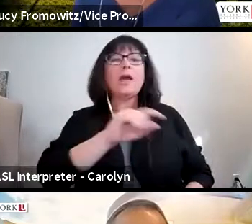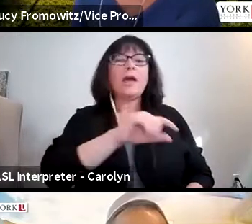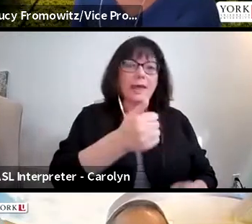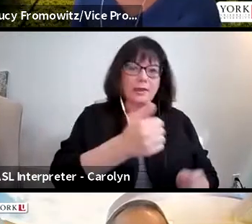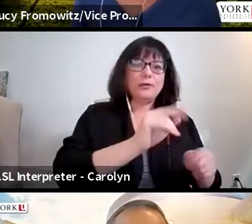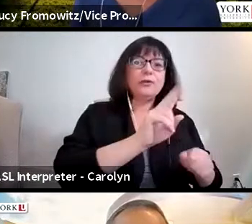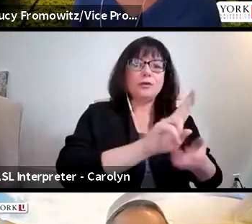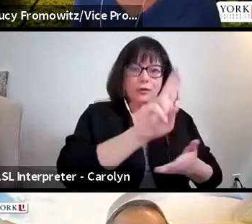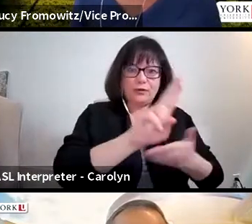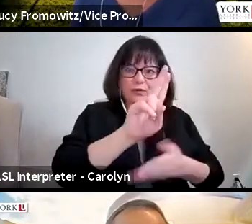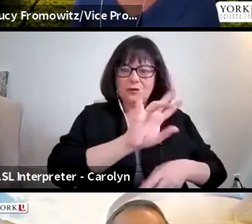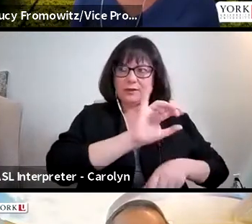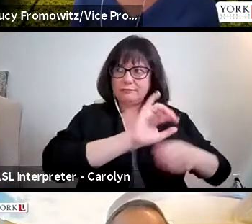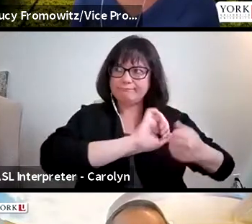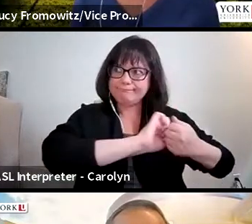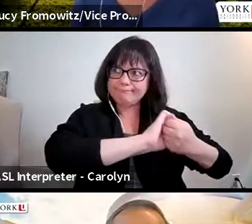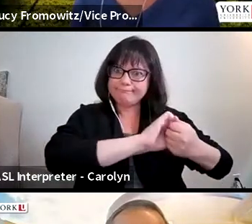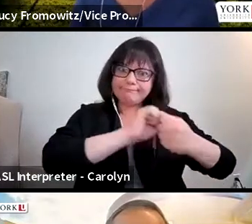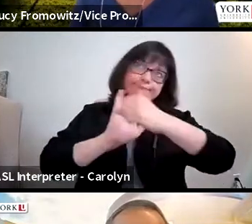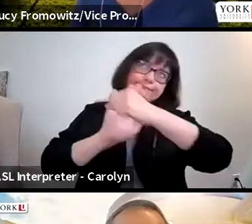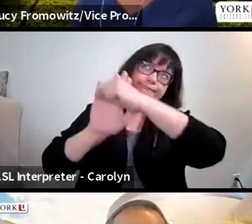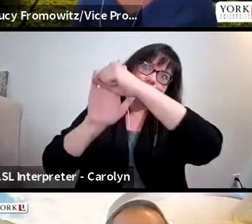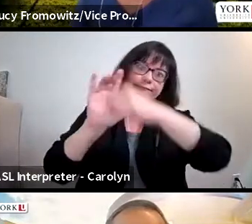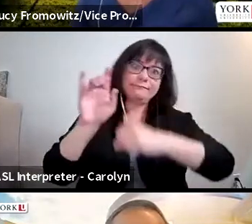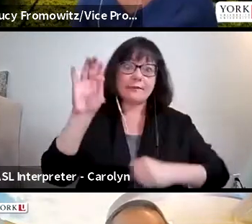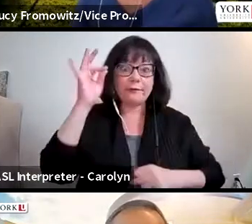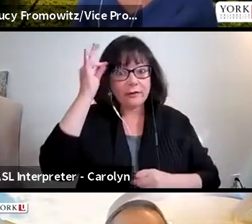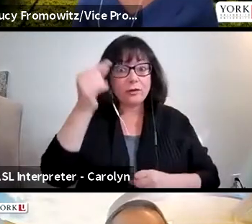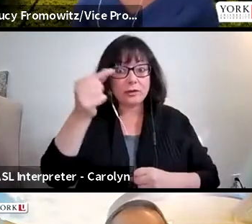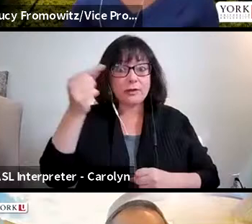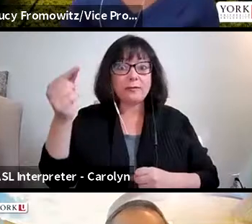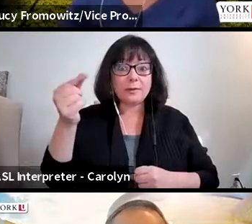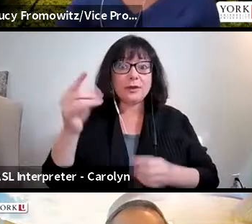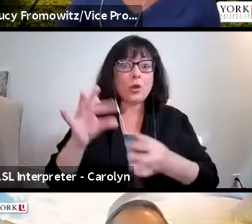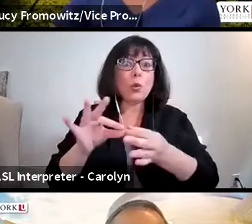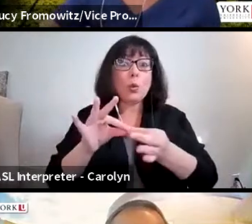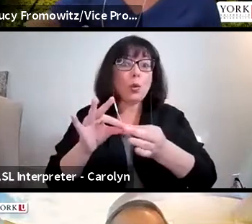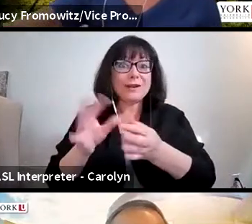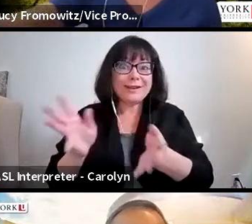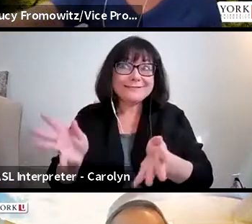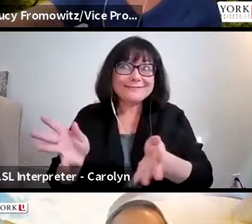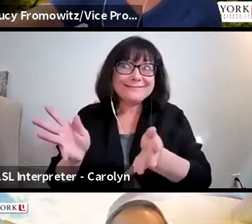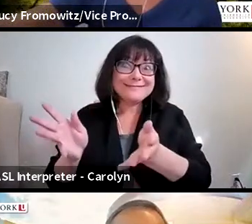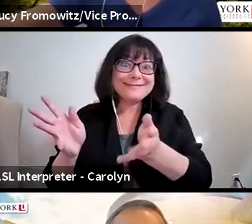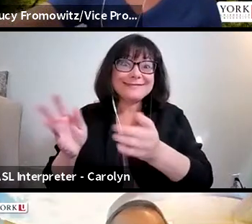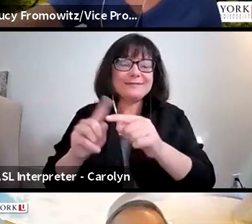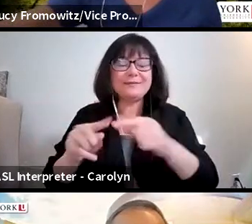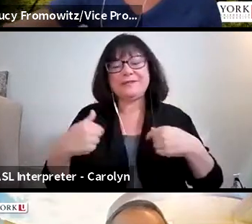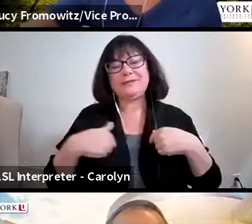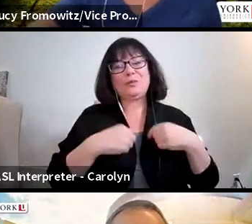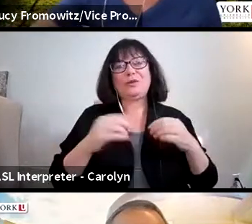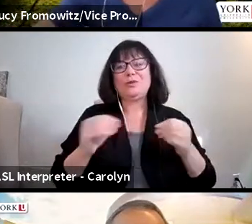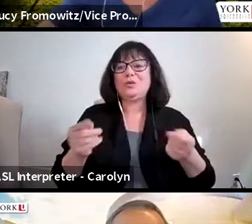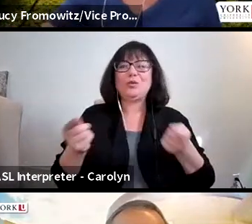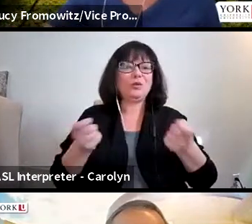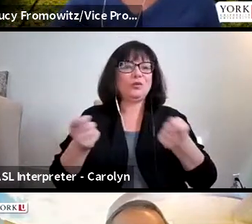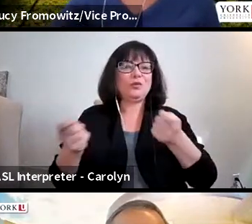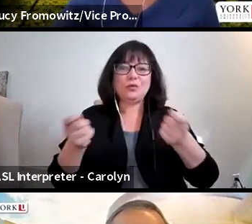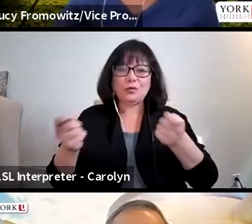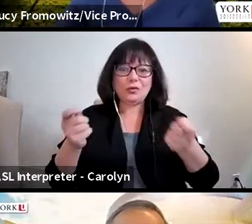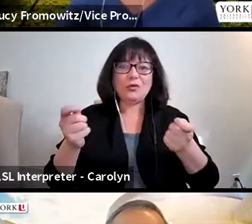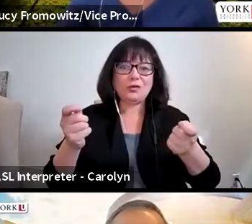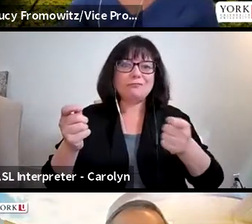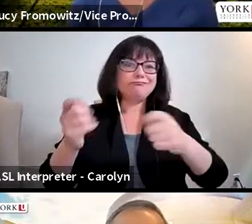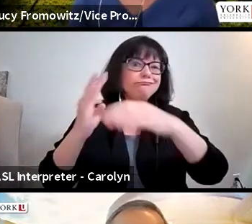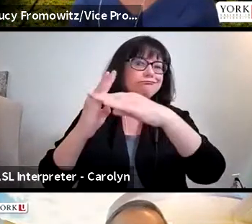to coordinate this. Unfortunately, we don't have control of opening up travel restrictions, and we're going to have to